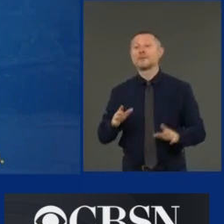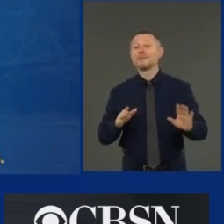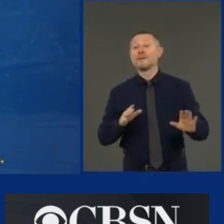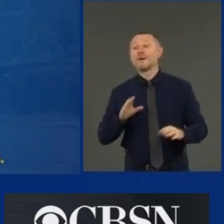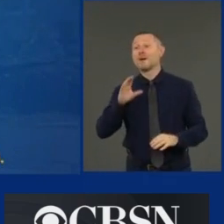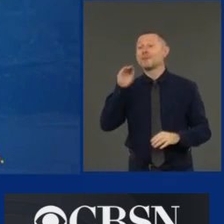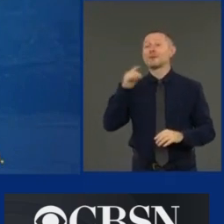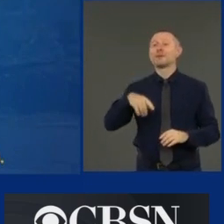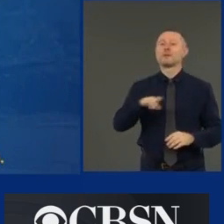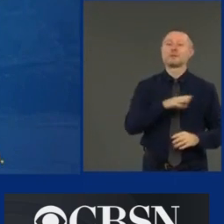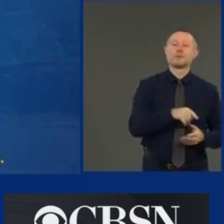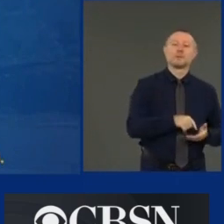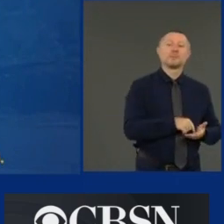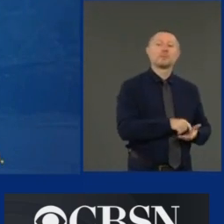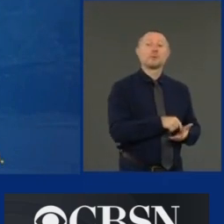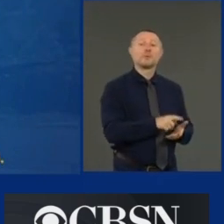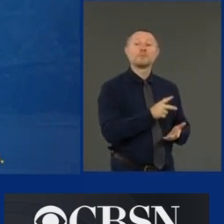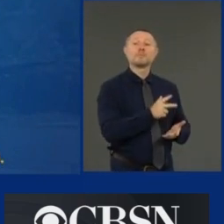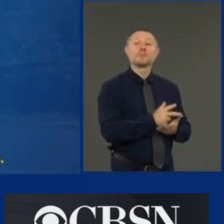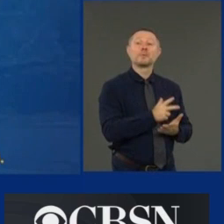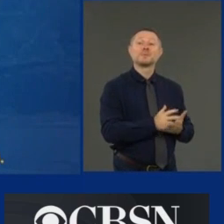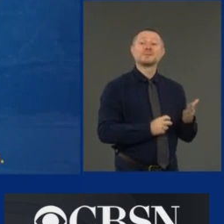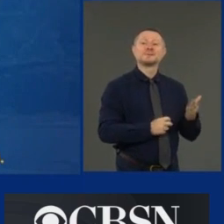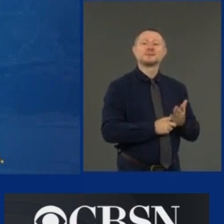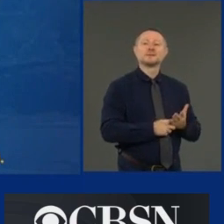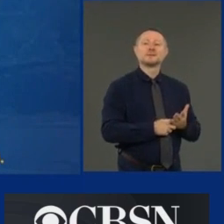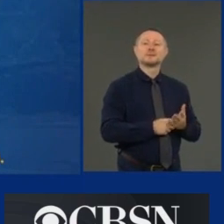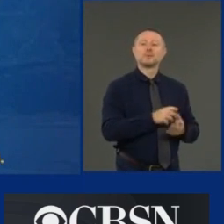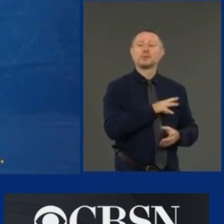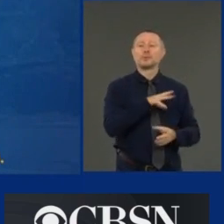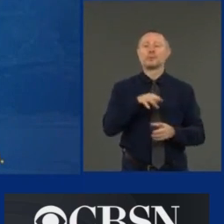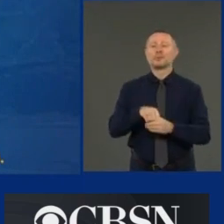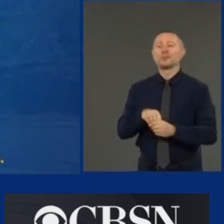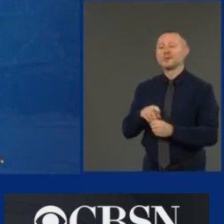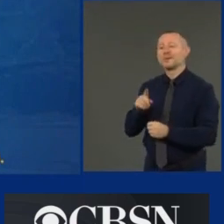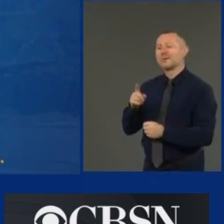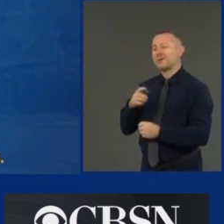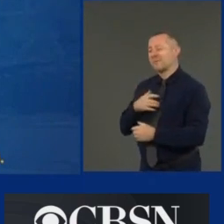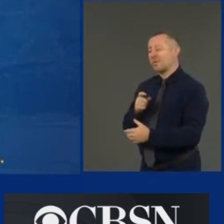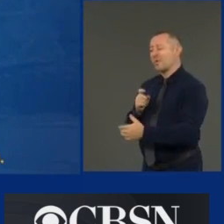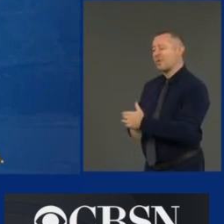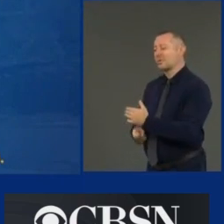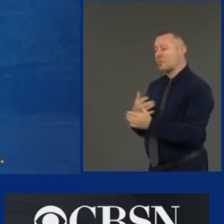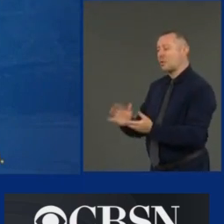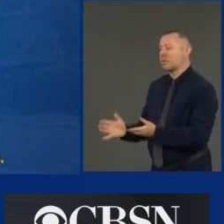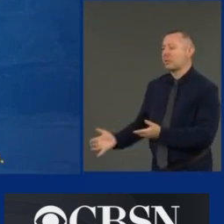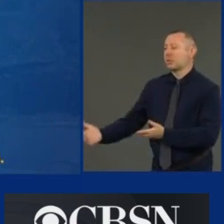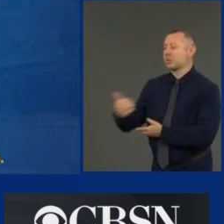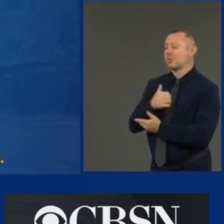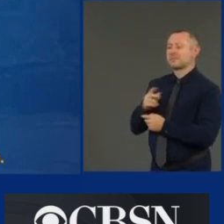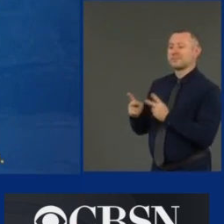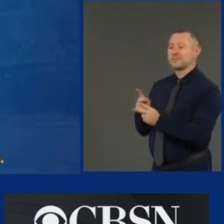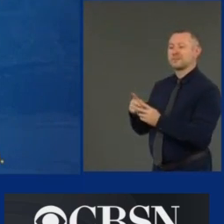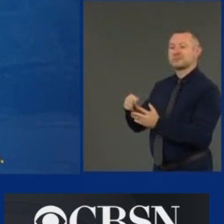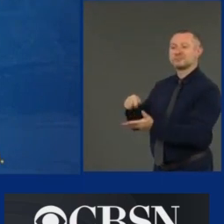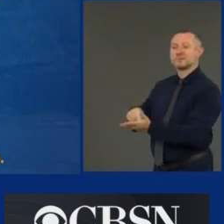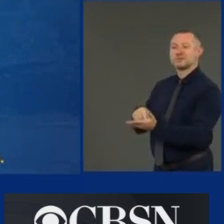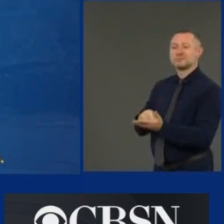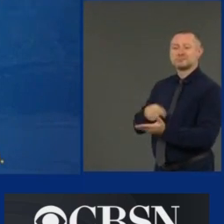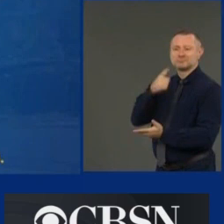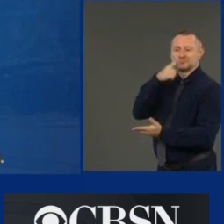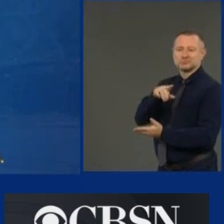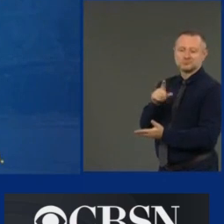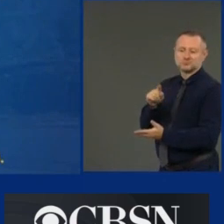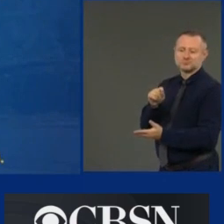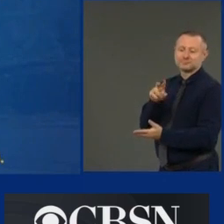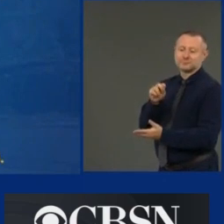parking tickets as a cost of doing business. They'll pay the $20, $30 for the parking ticket as a cost